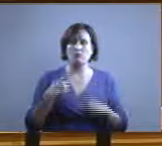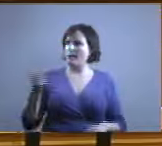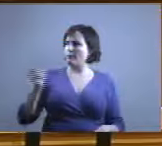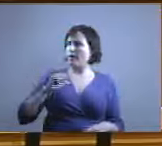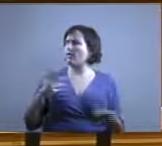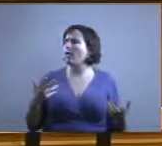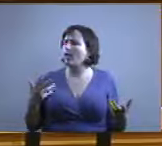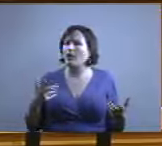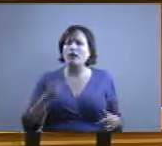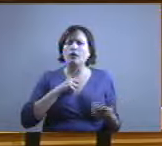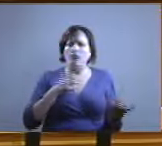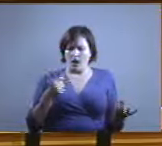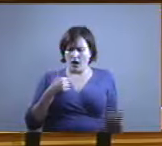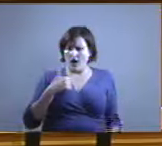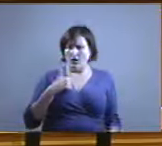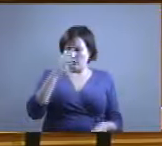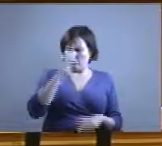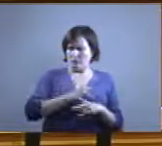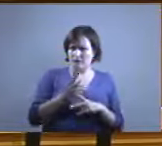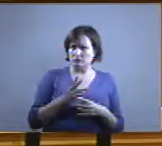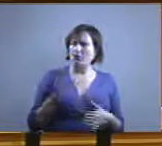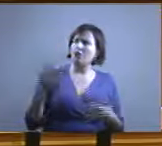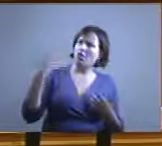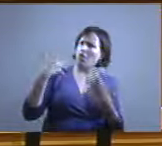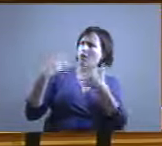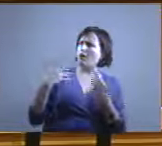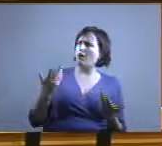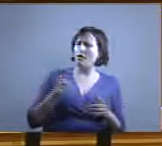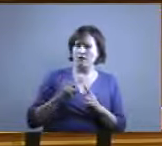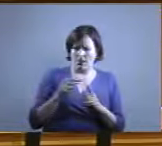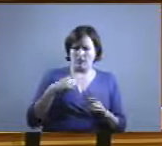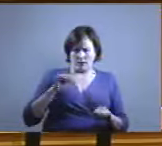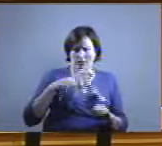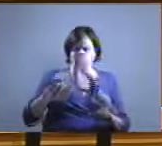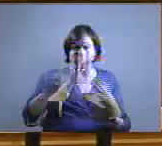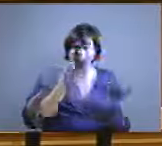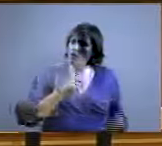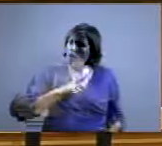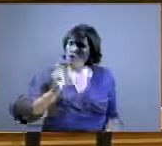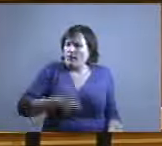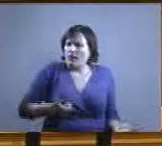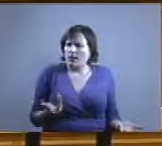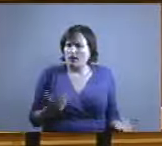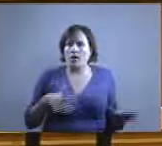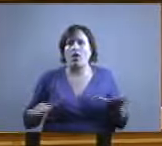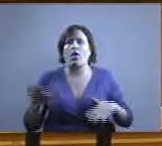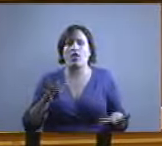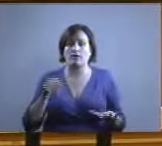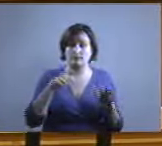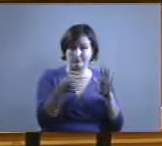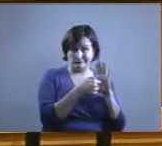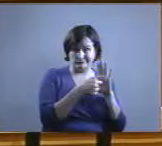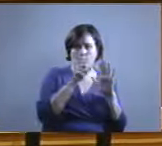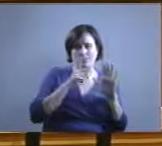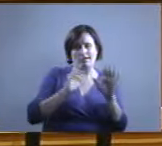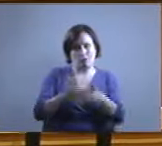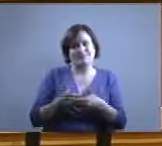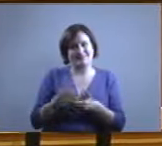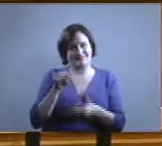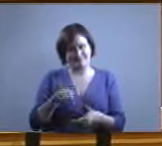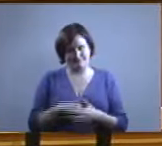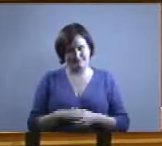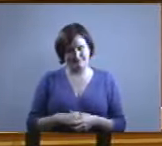ayithetha uyamnceda ugqirha amxelele uba umuntu uyagula uphethwe intloko uphethwe zinyawo. Hence, the proposed